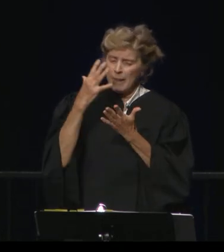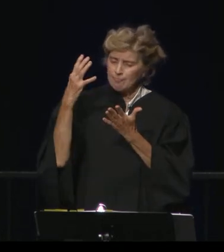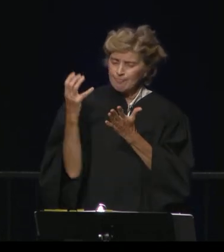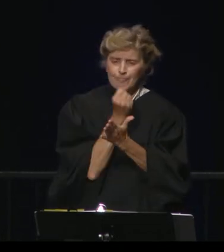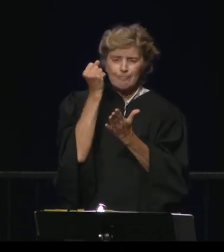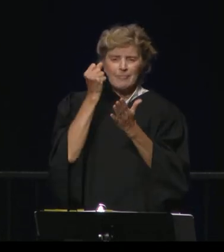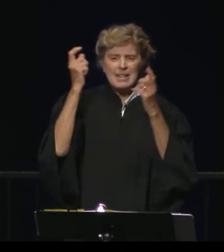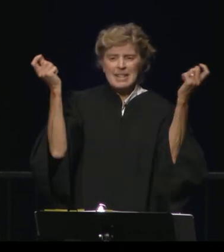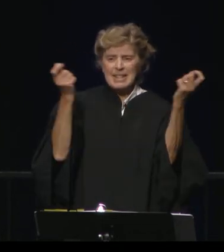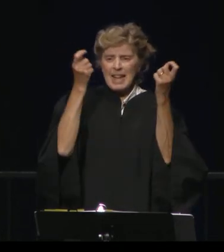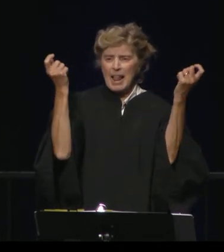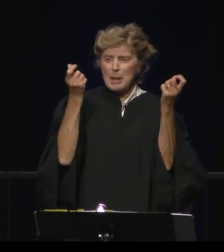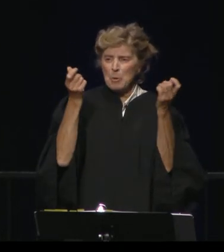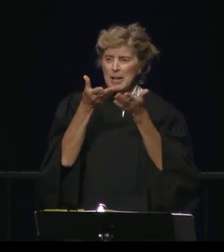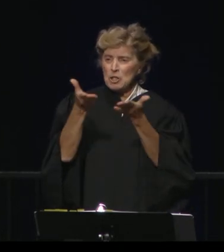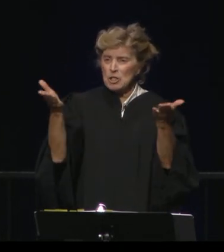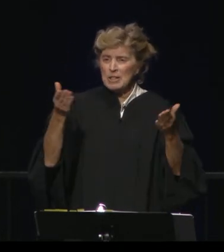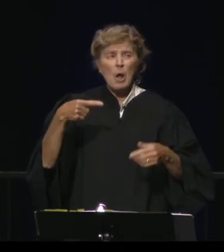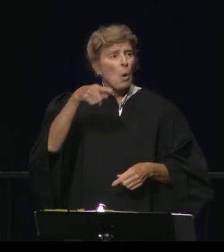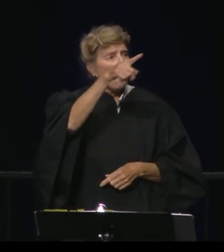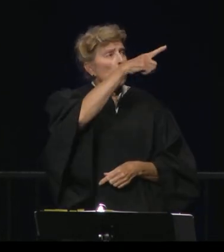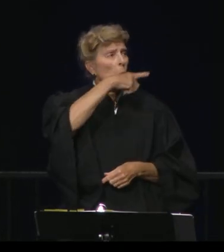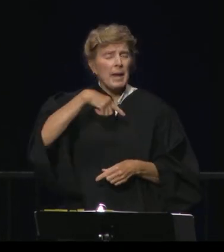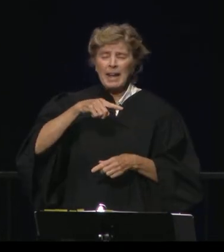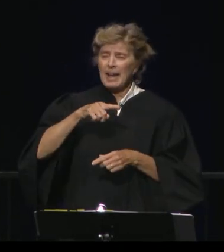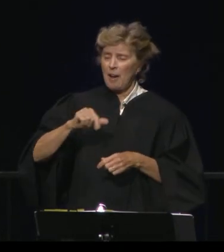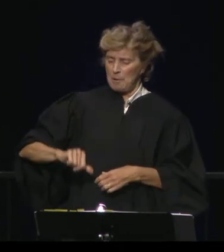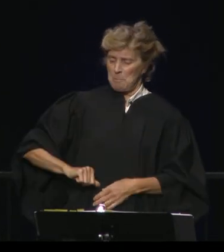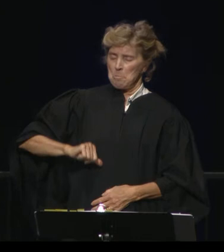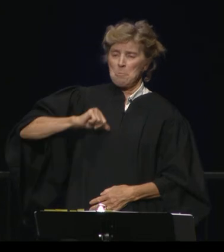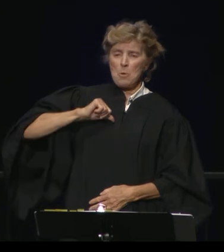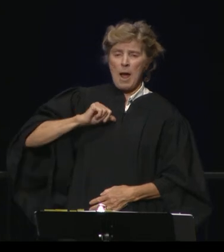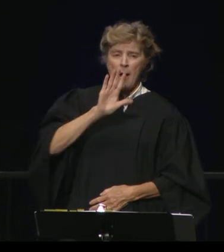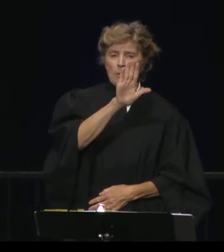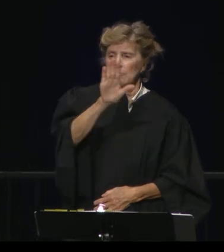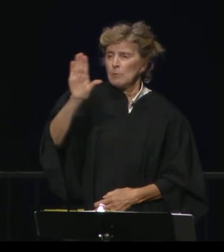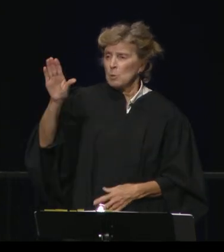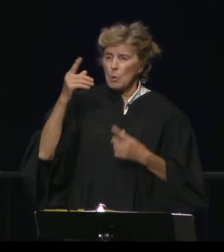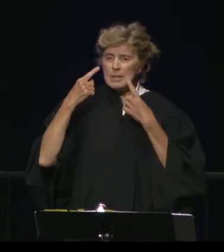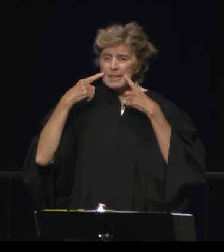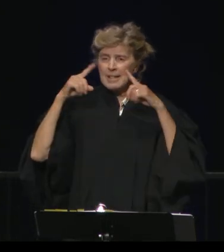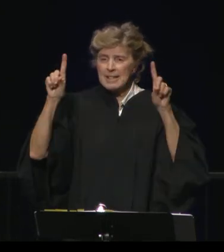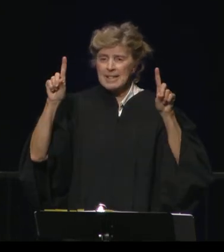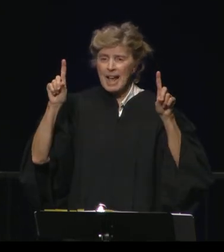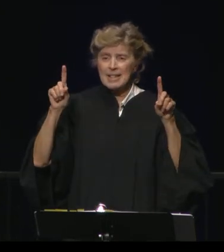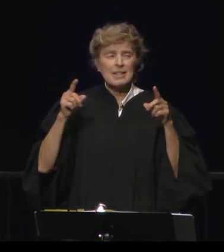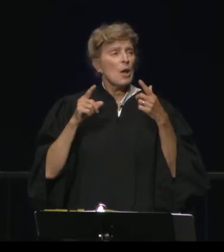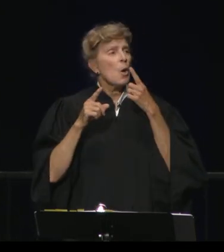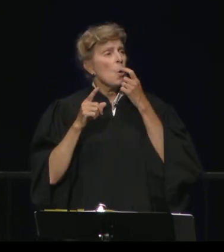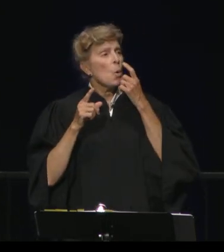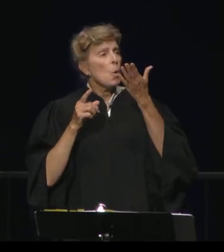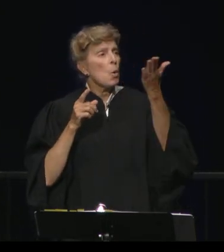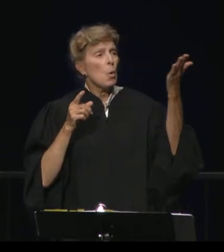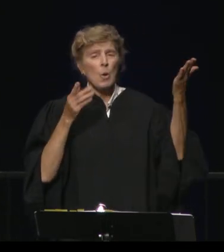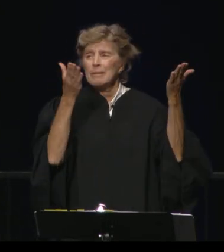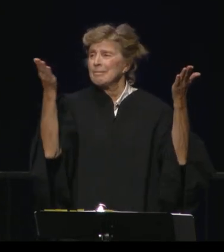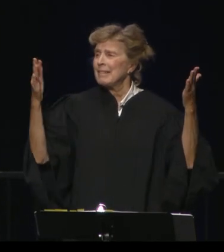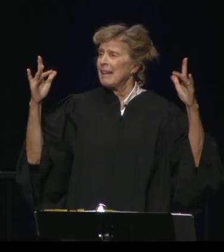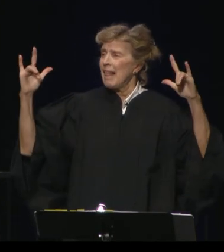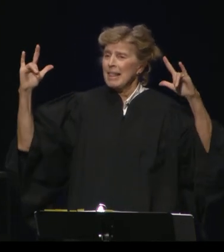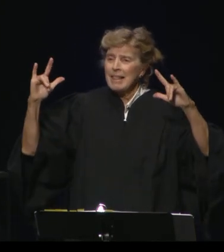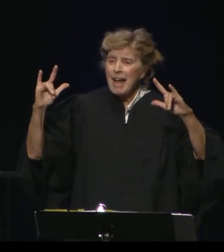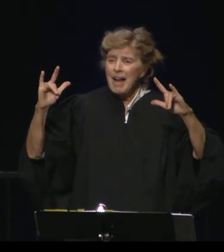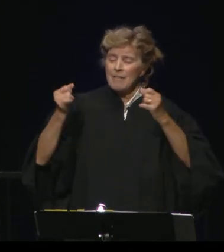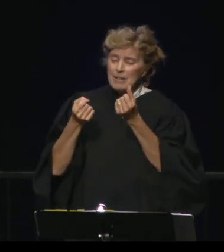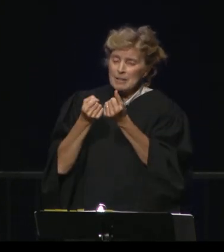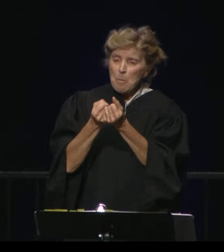all. We all share our pride in your success with everyone whose love and support has played a part in bringing you